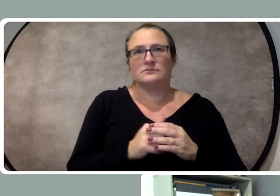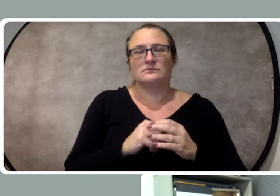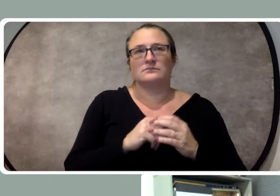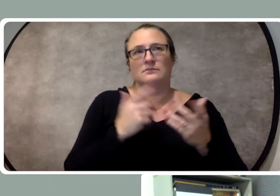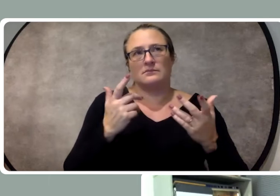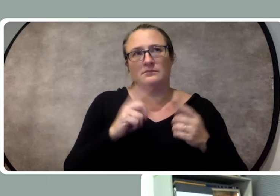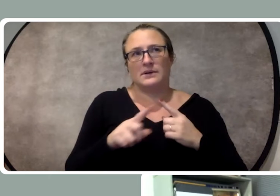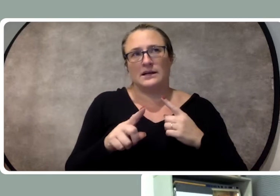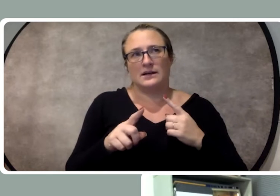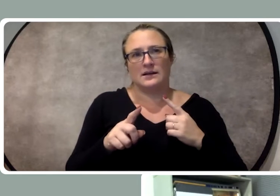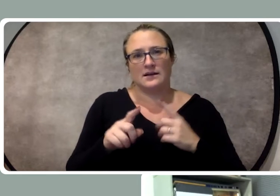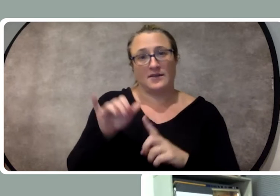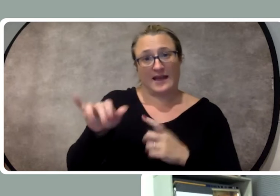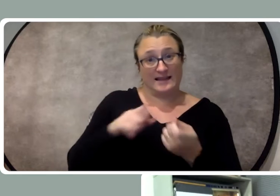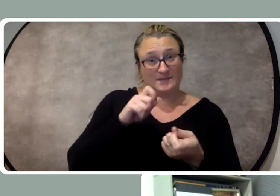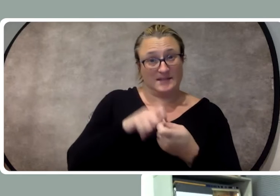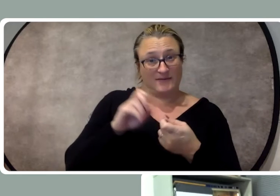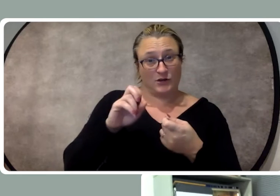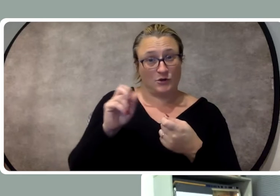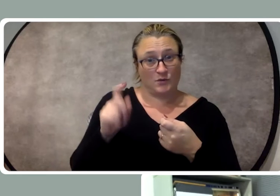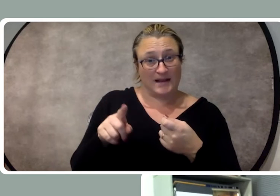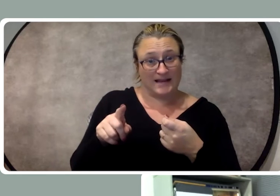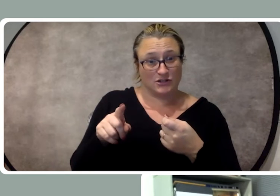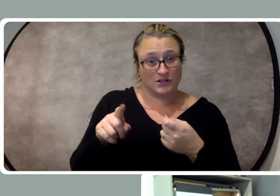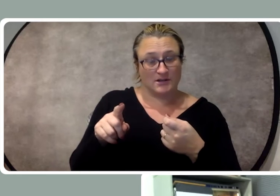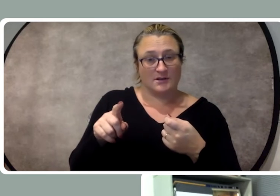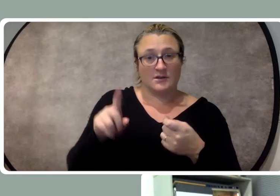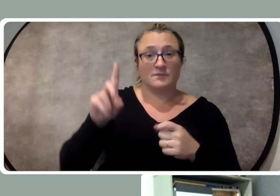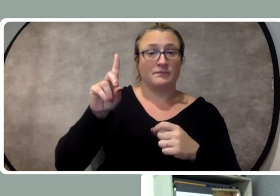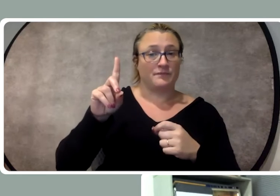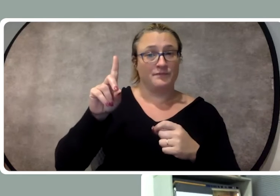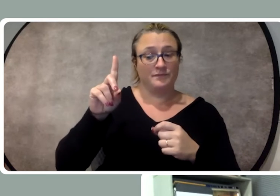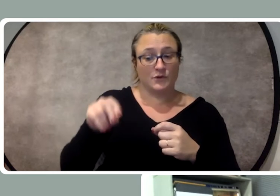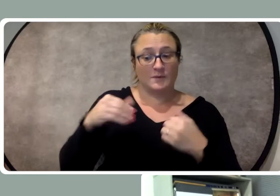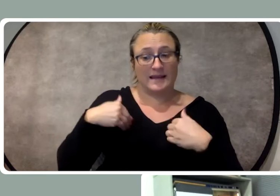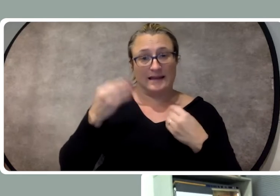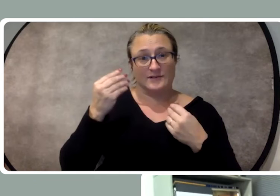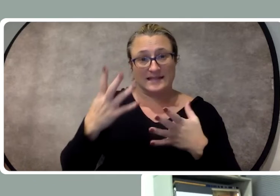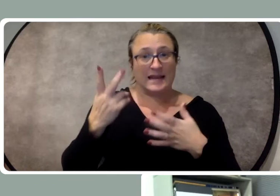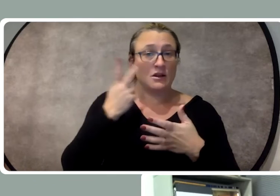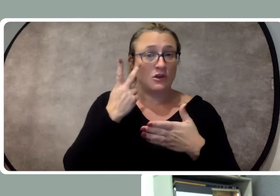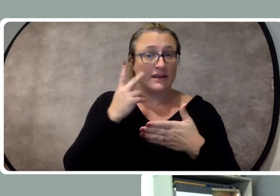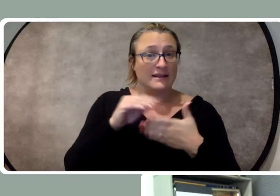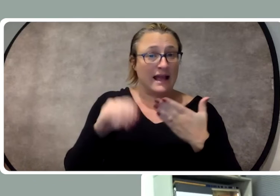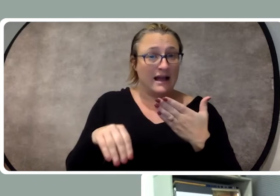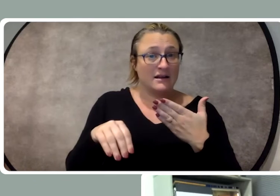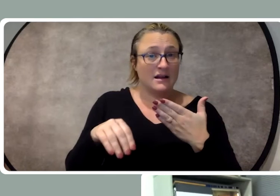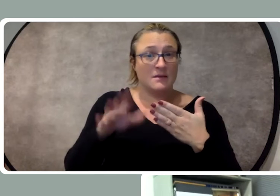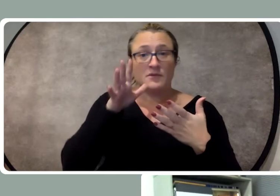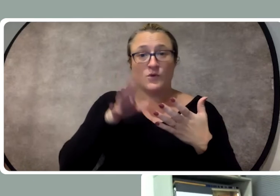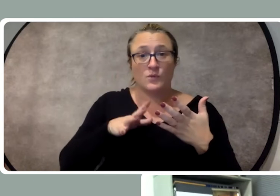specifically to the question as to, is there data looking at the outcome of women with 2